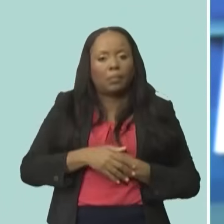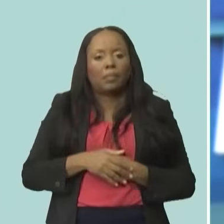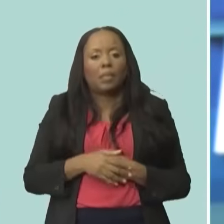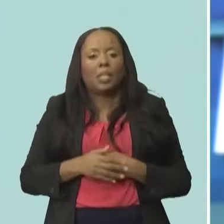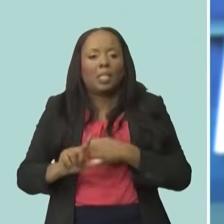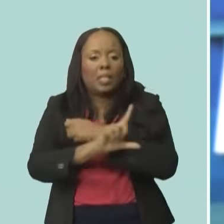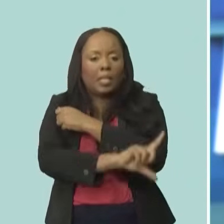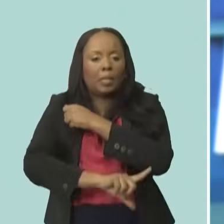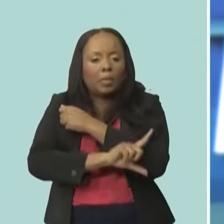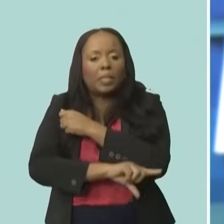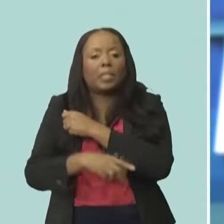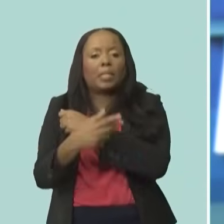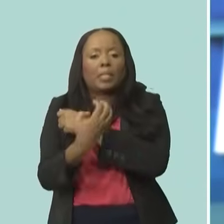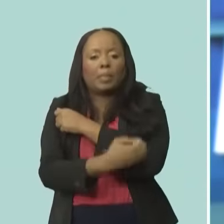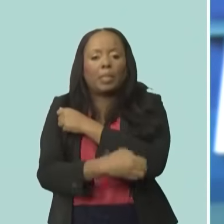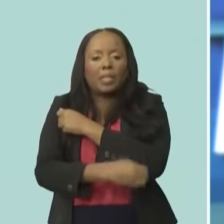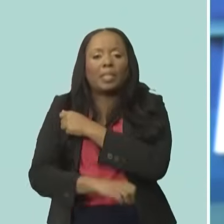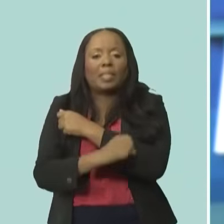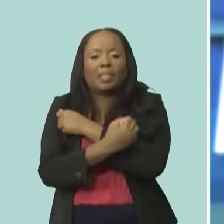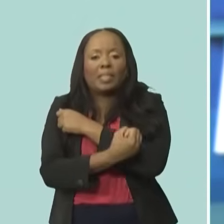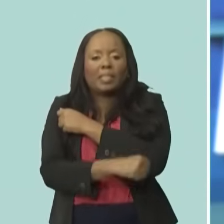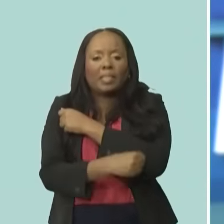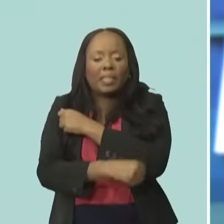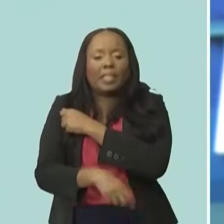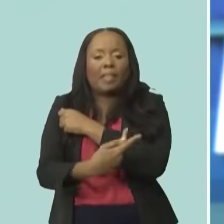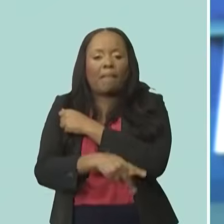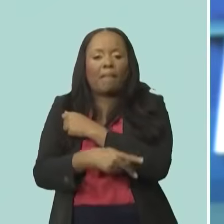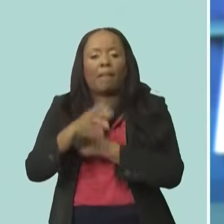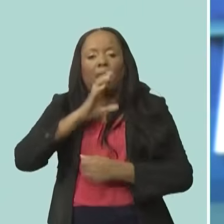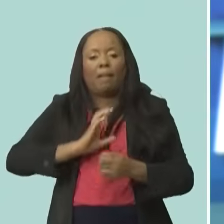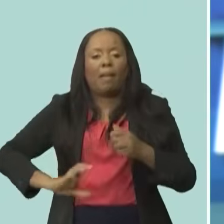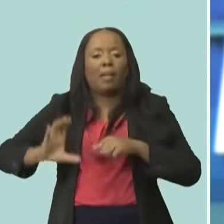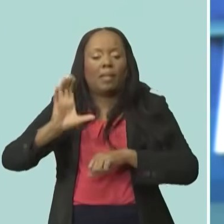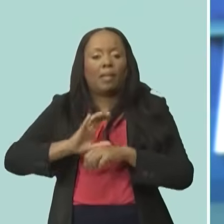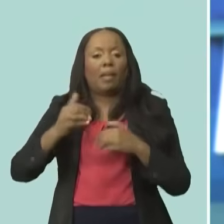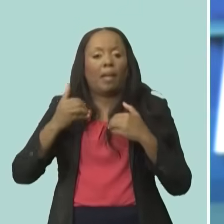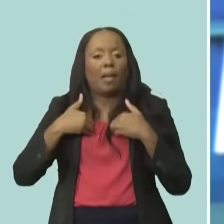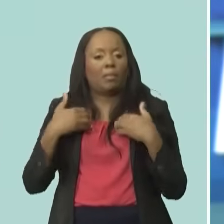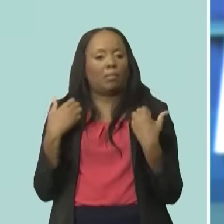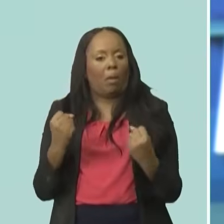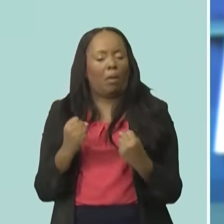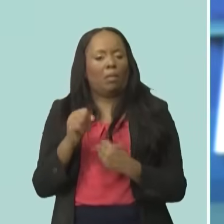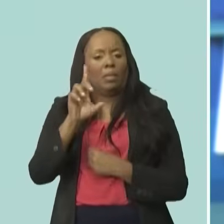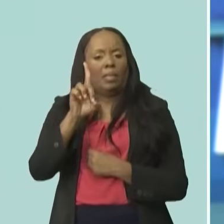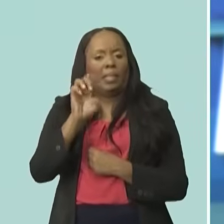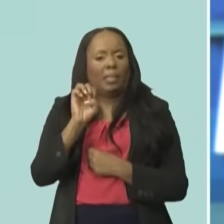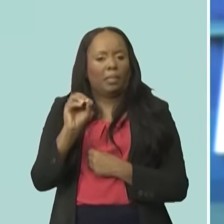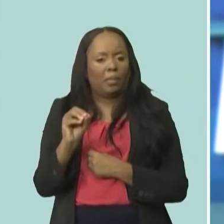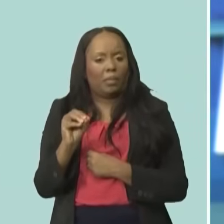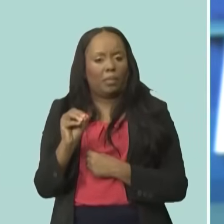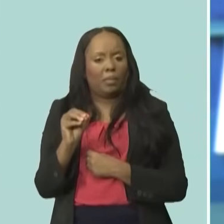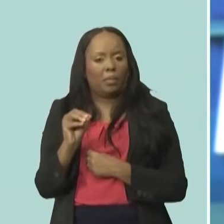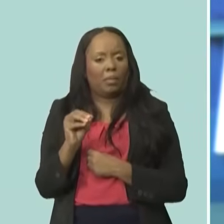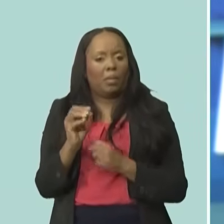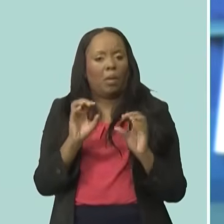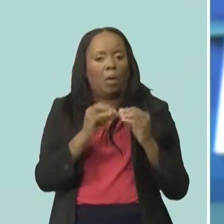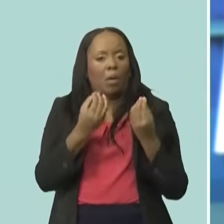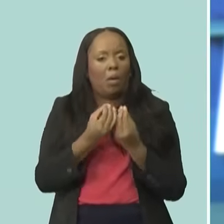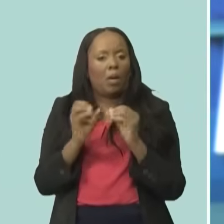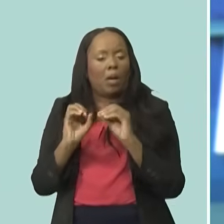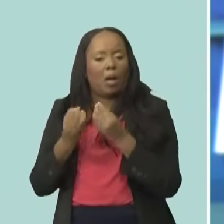St. Peter, St. James, St. Philip and Christchurch have maintained active district emergency organizations due to